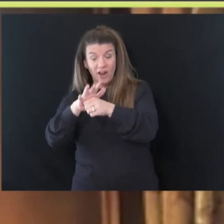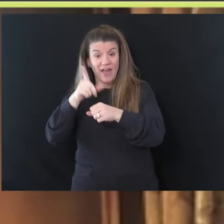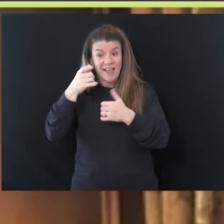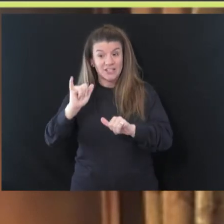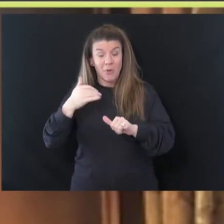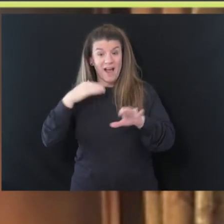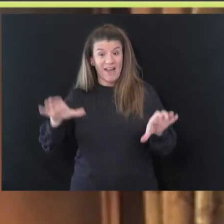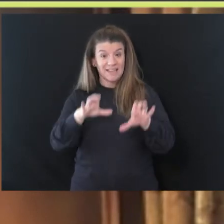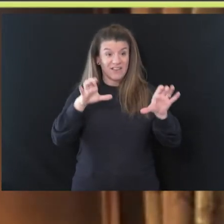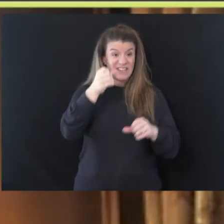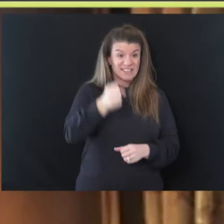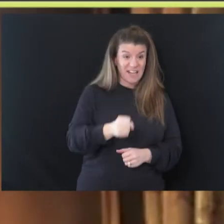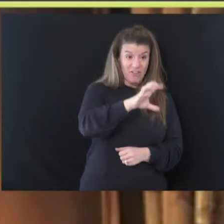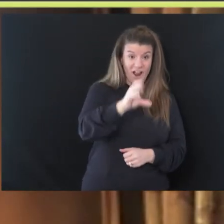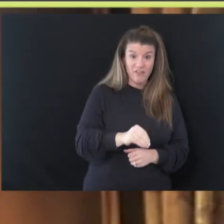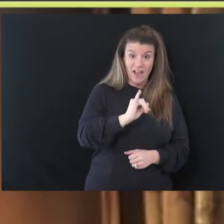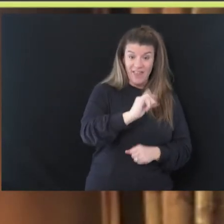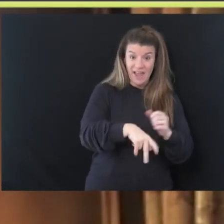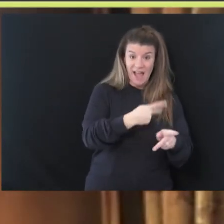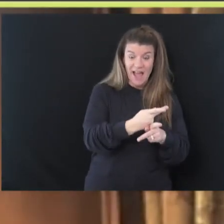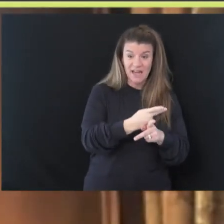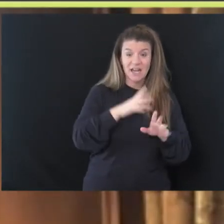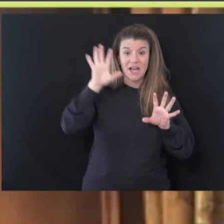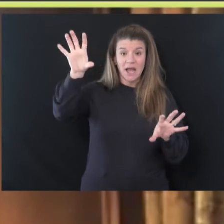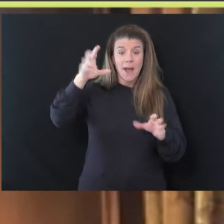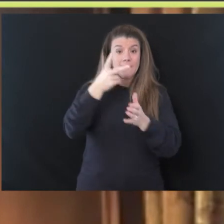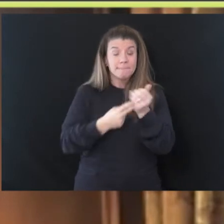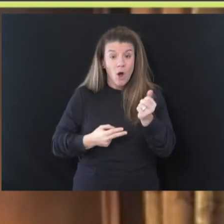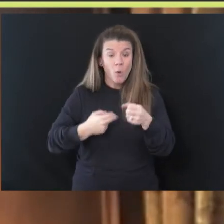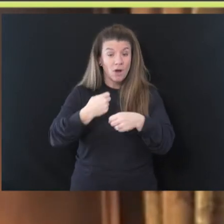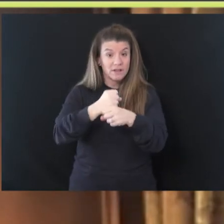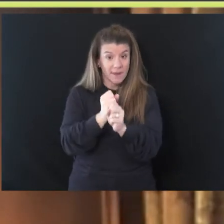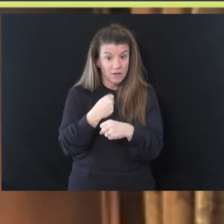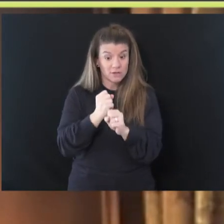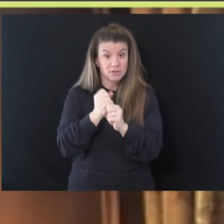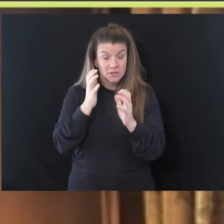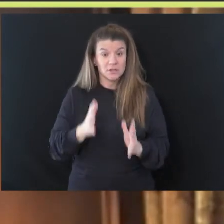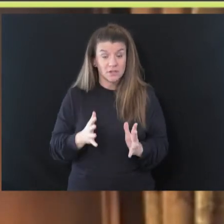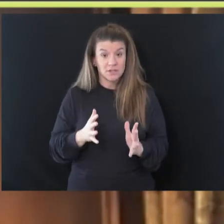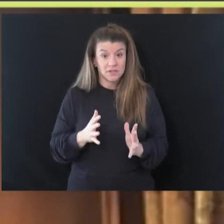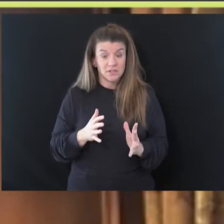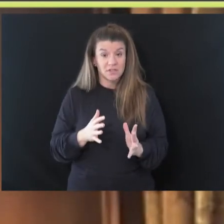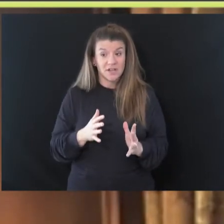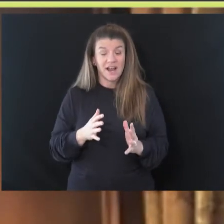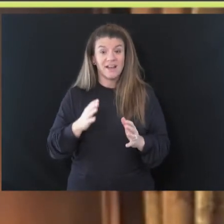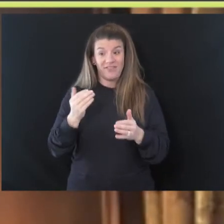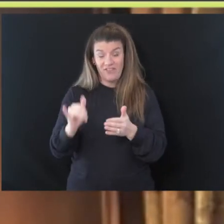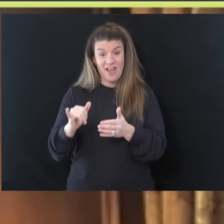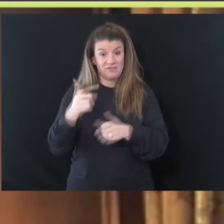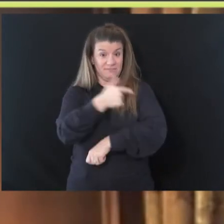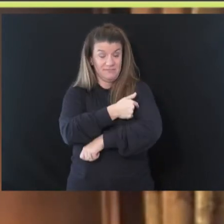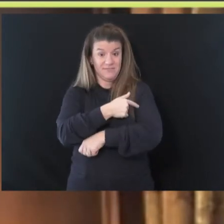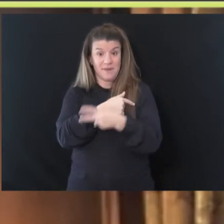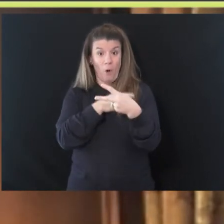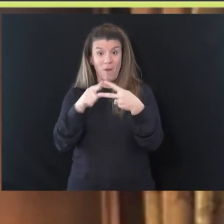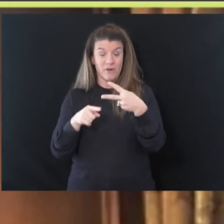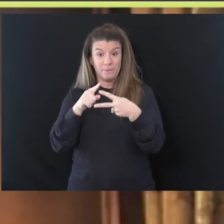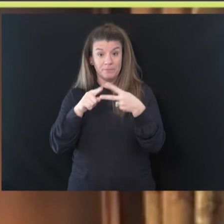the South African variant, both manufacturers in the messenger RNA vaccine, Pfizer and Moderna,